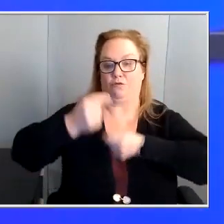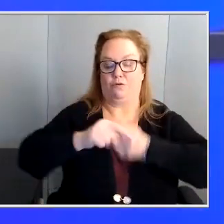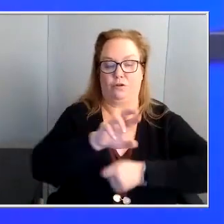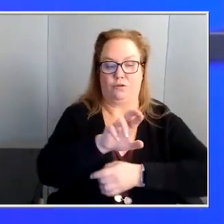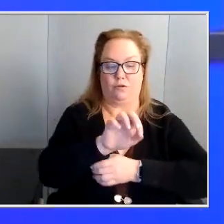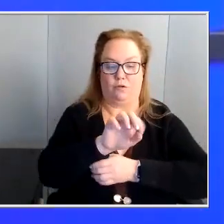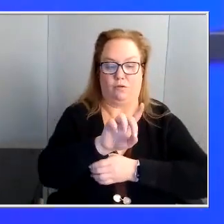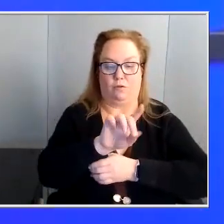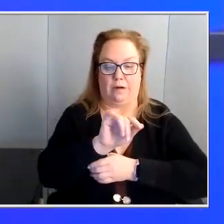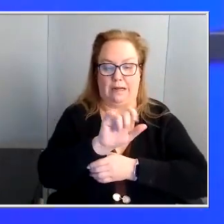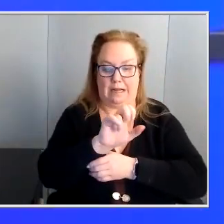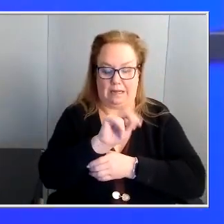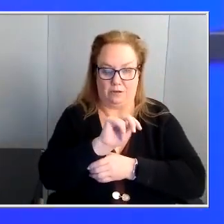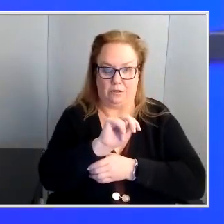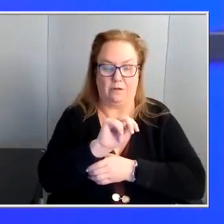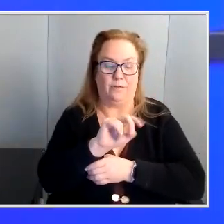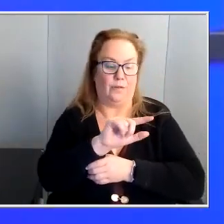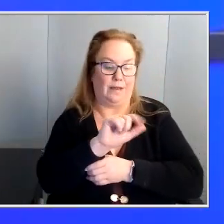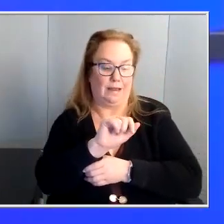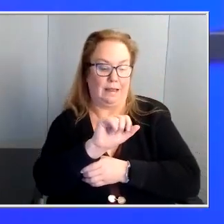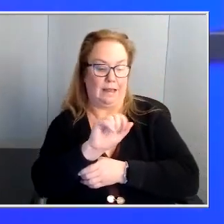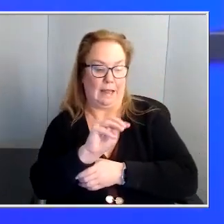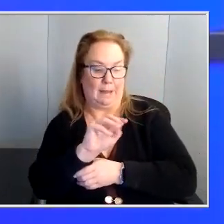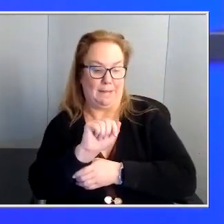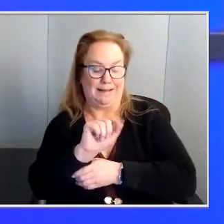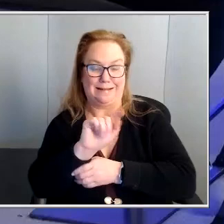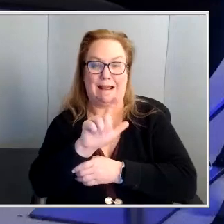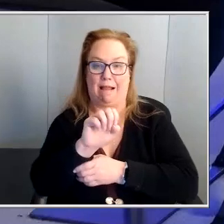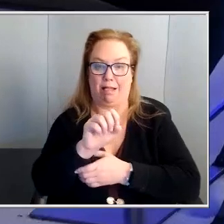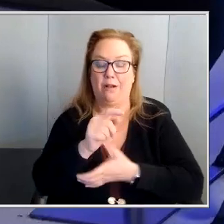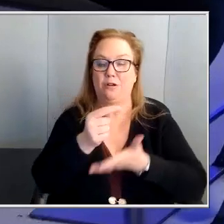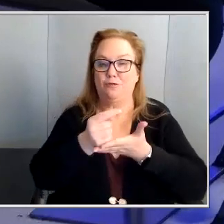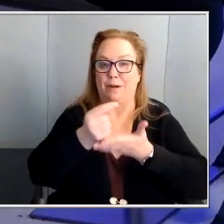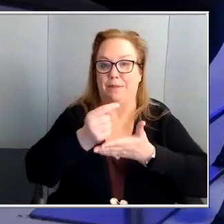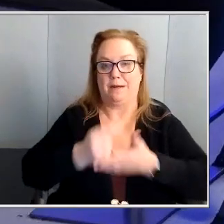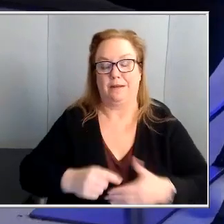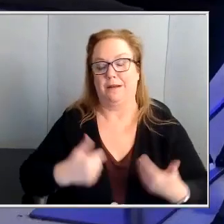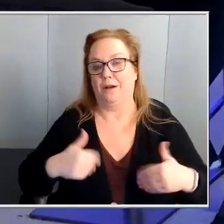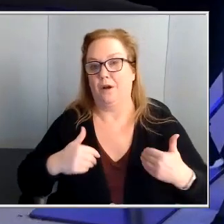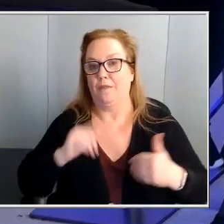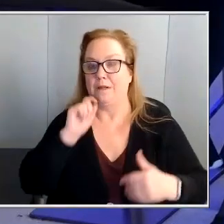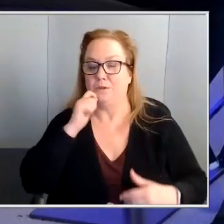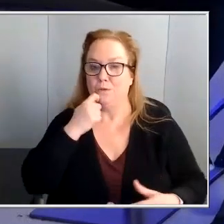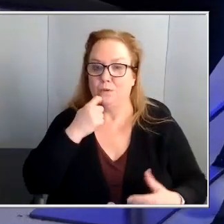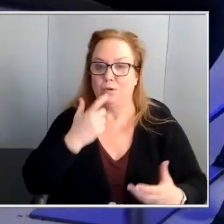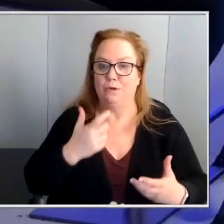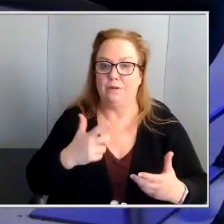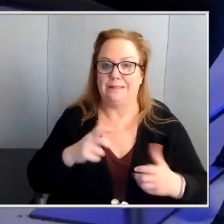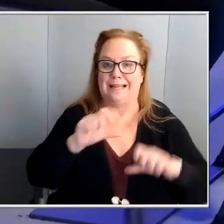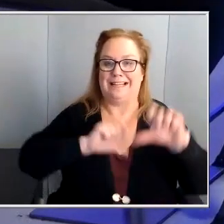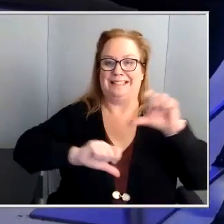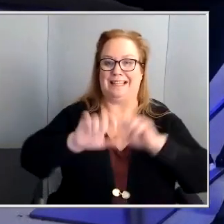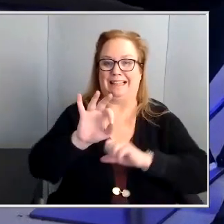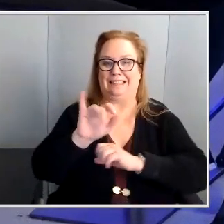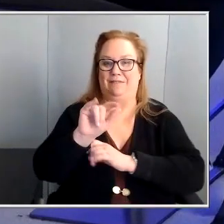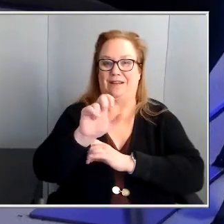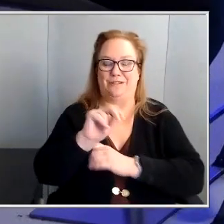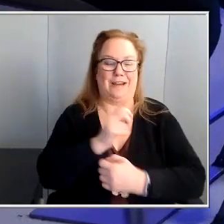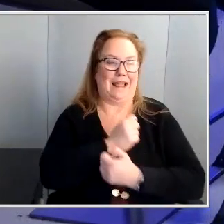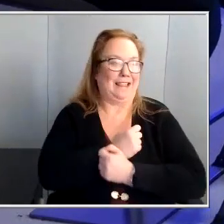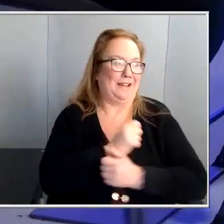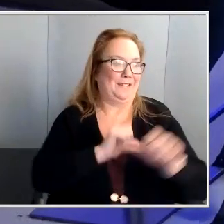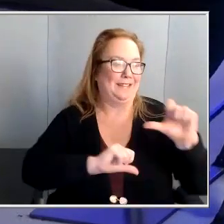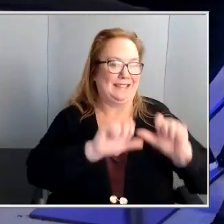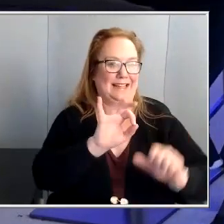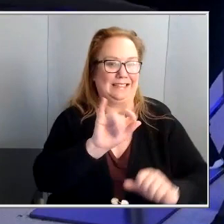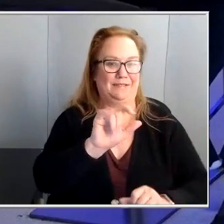to the GammaTile radiation treatment. That is just pretty cool. It does feel a little like science fiction, but I love science fiction, so that's